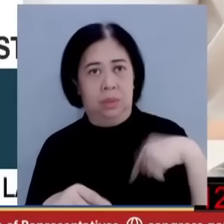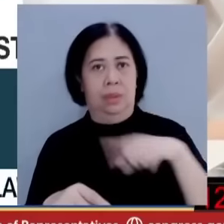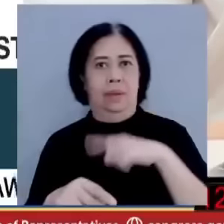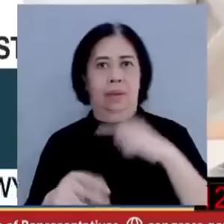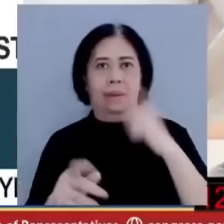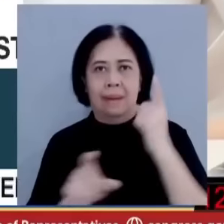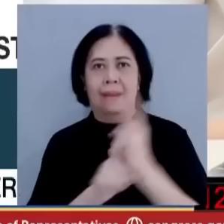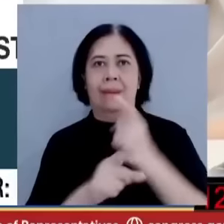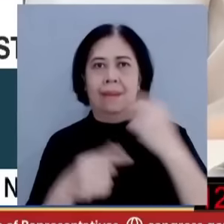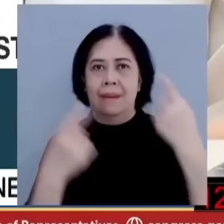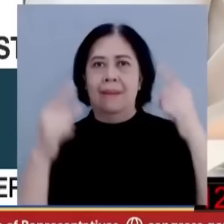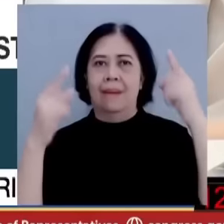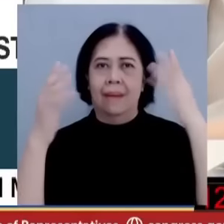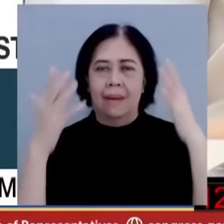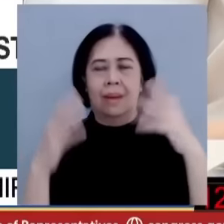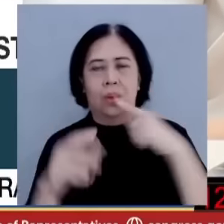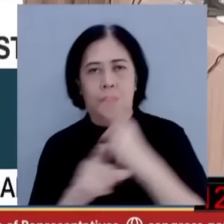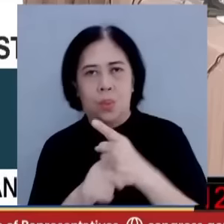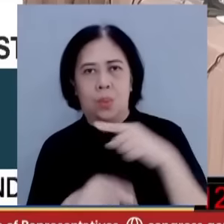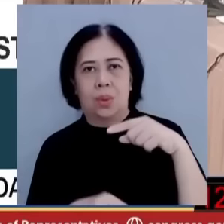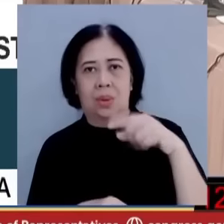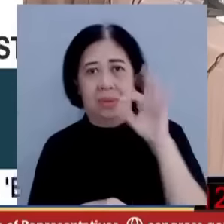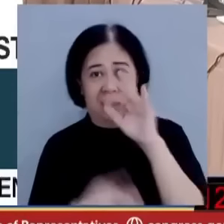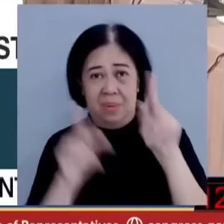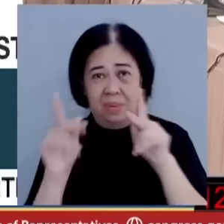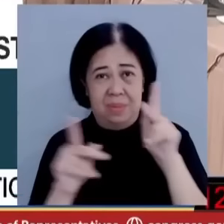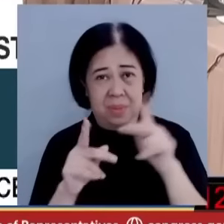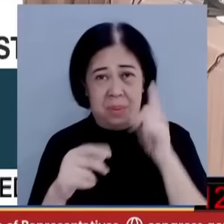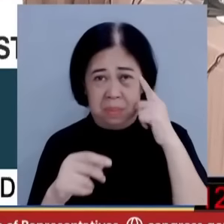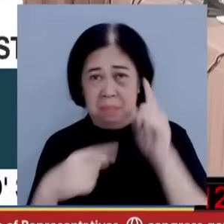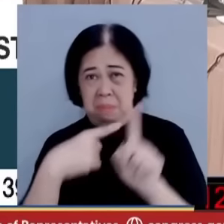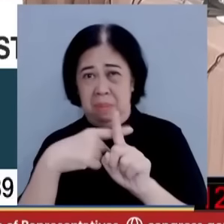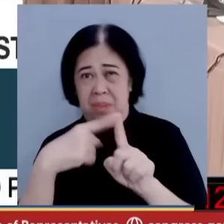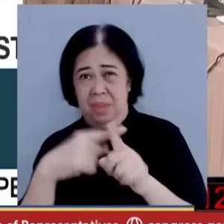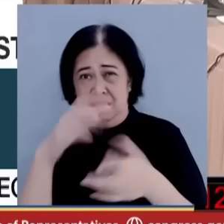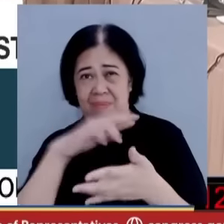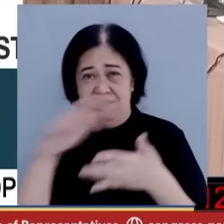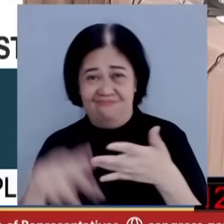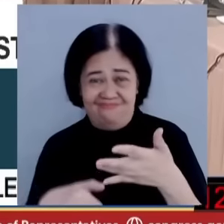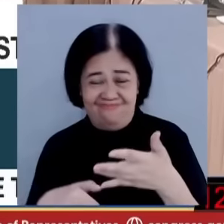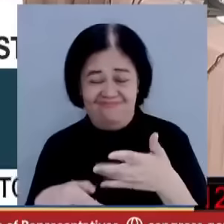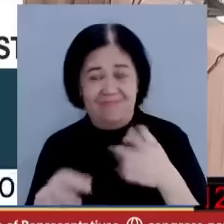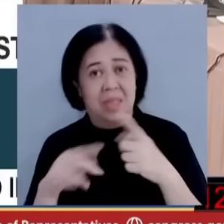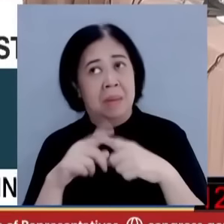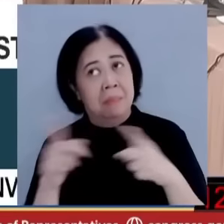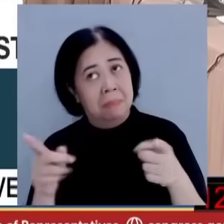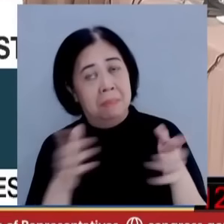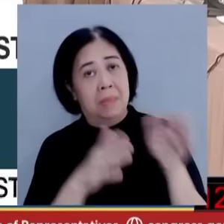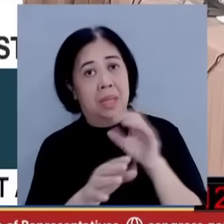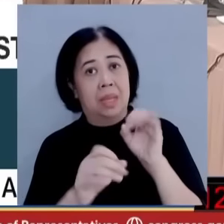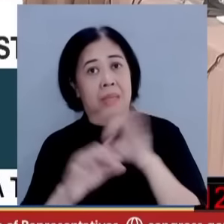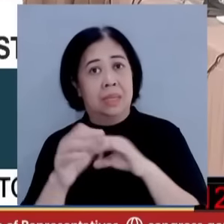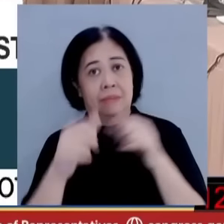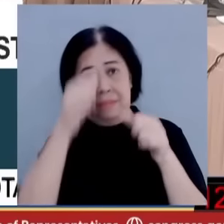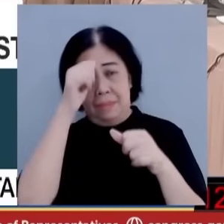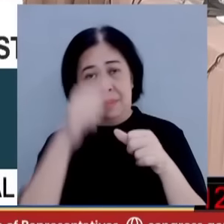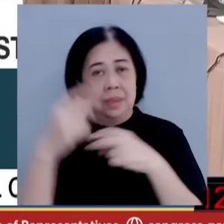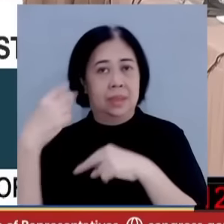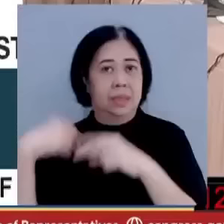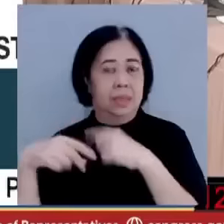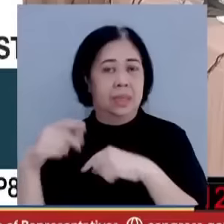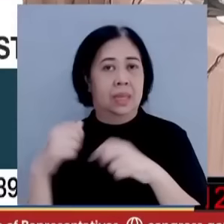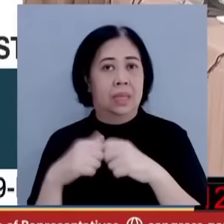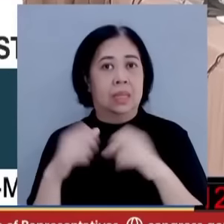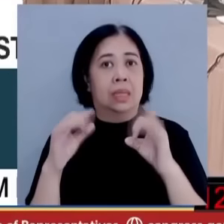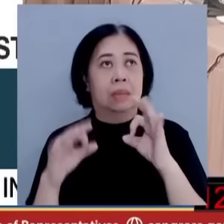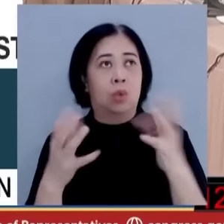no? And we will actually gain something positive in this regard. Mm-hmm. But on the other hand, if we go back in time, no, at ang kung